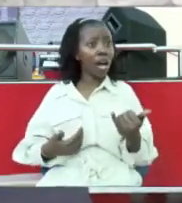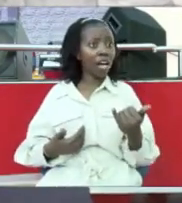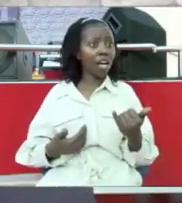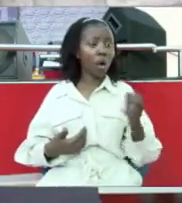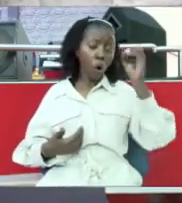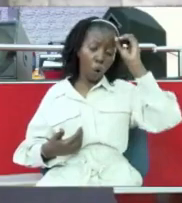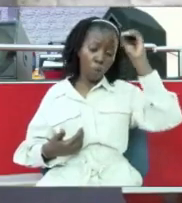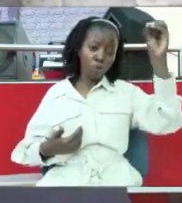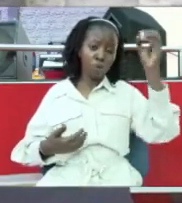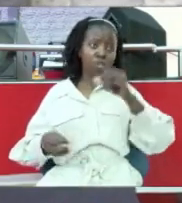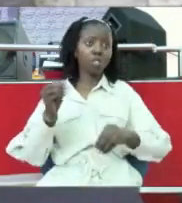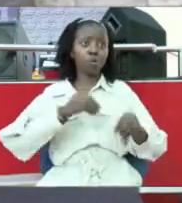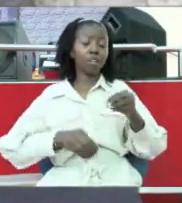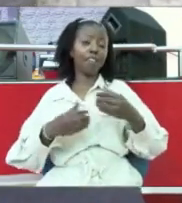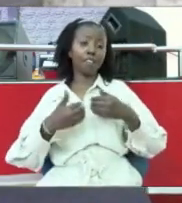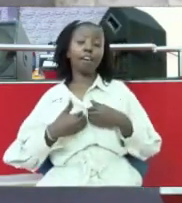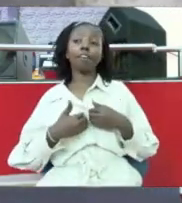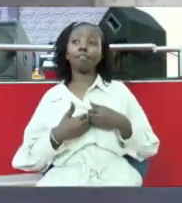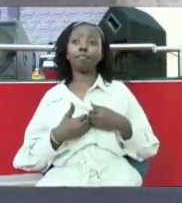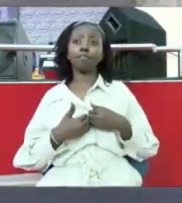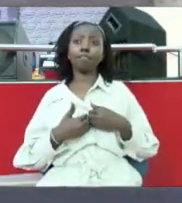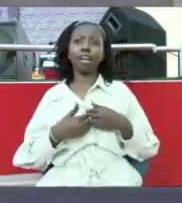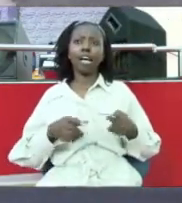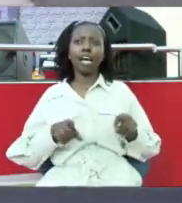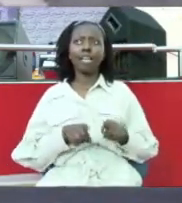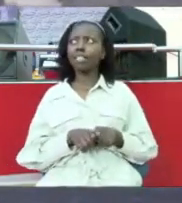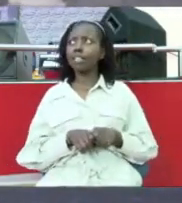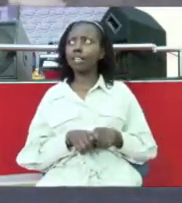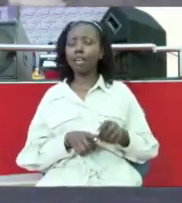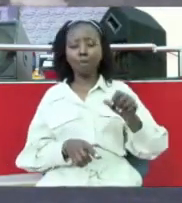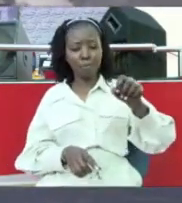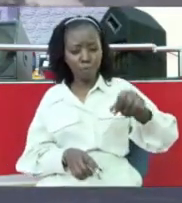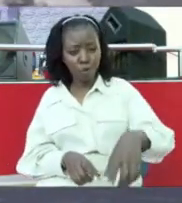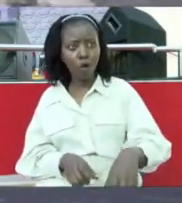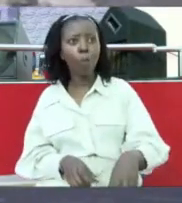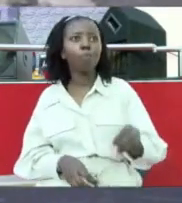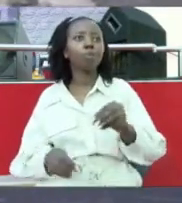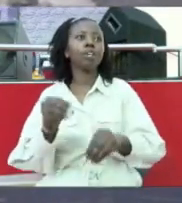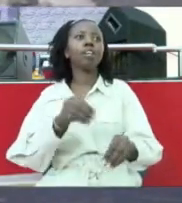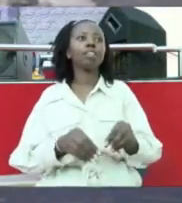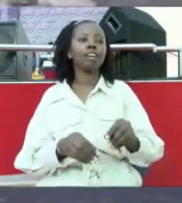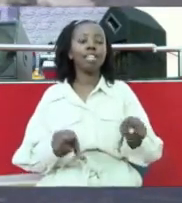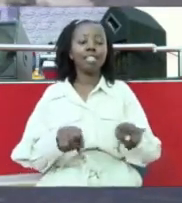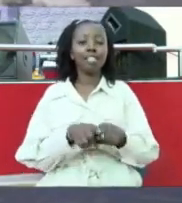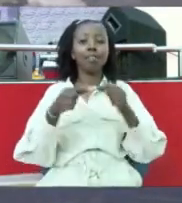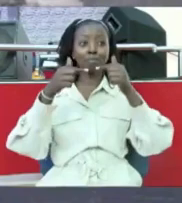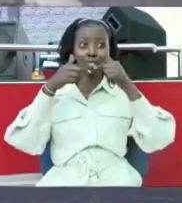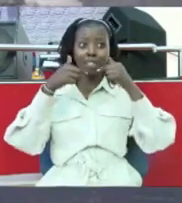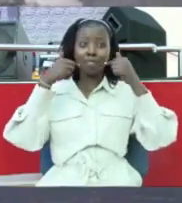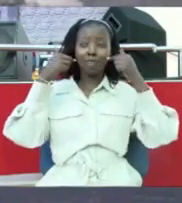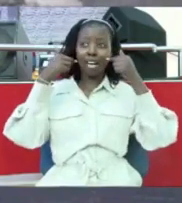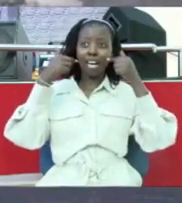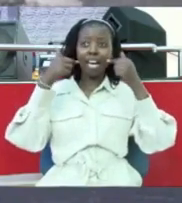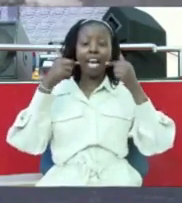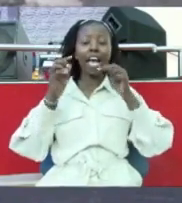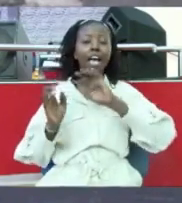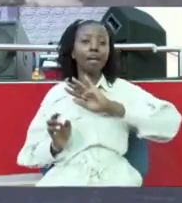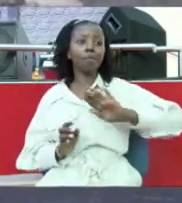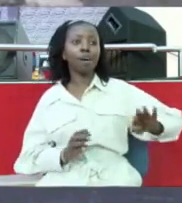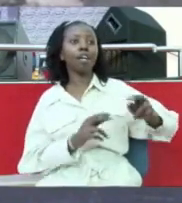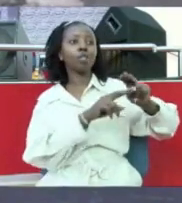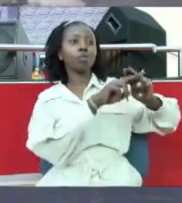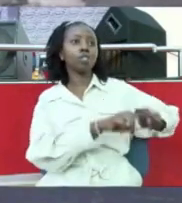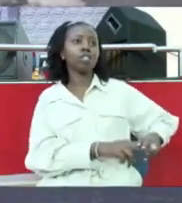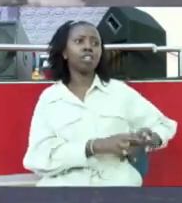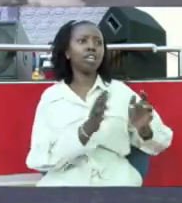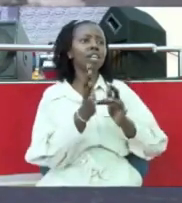to give. Kwa sababu kulikuwa na fursa ya kupea. And she dropped it. Na akaiangusha pale. And she smiled. Na akatabasamu. And went back to sit. Na akaenda kuketi. Now